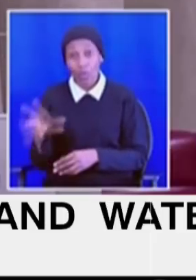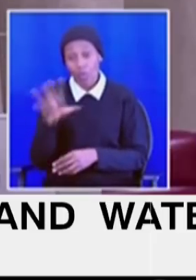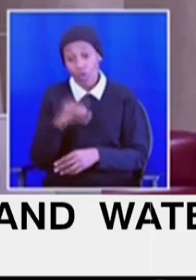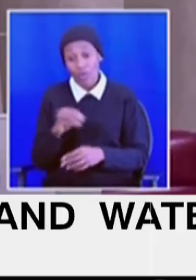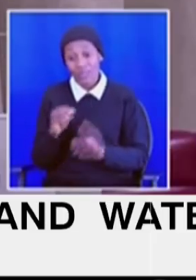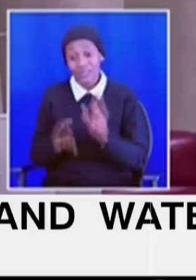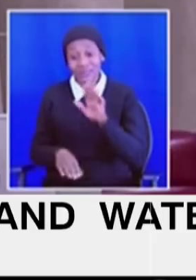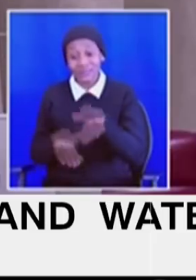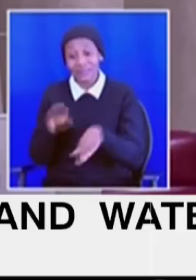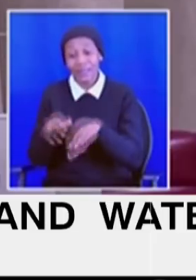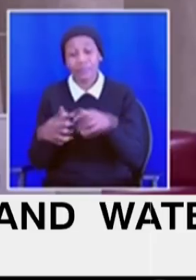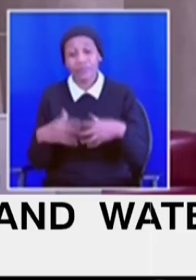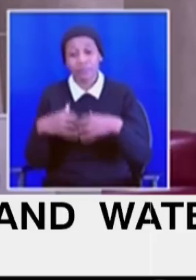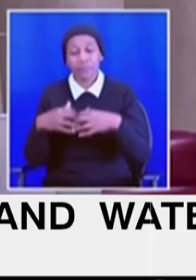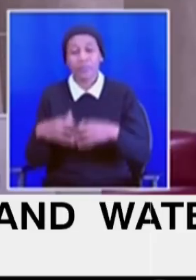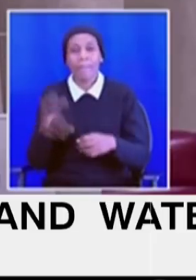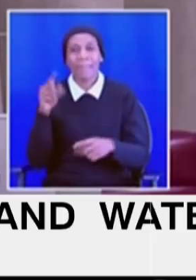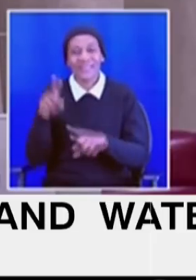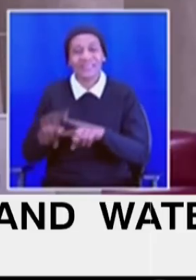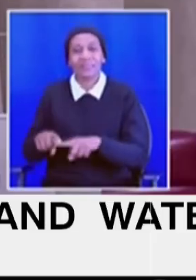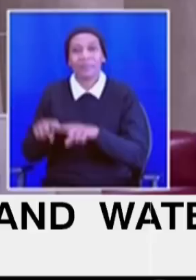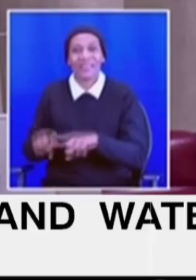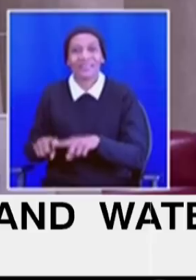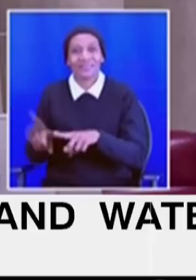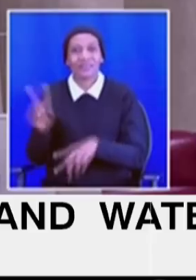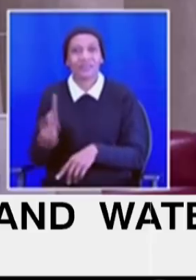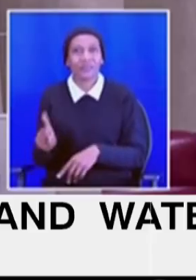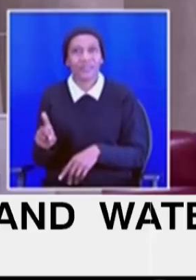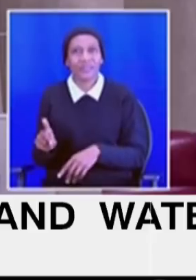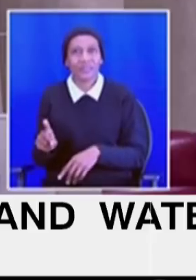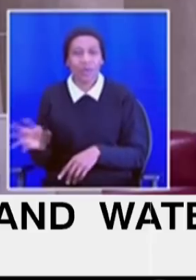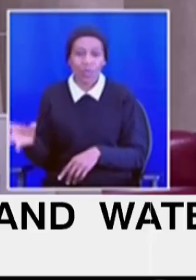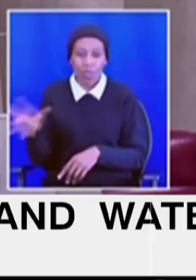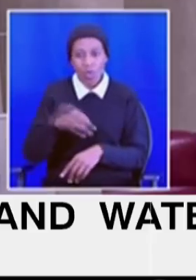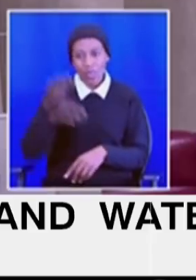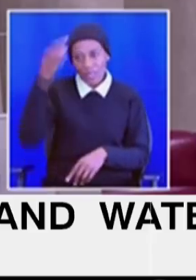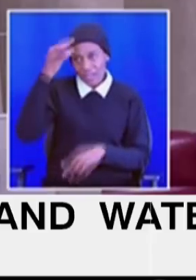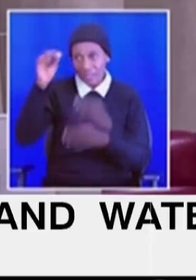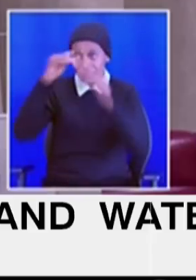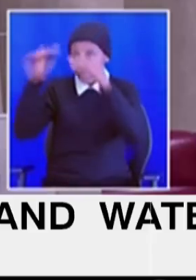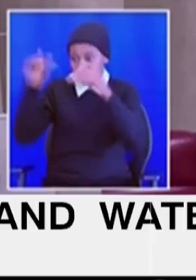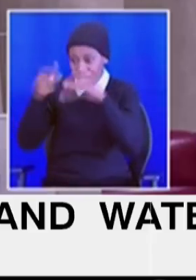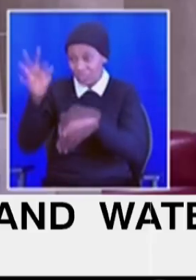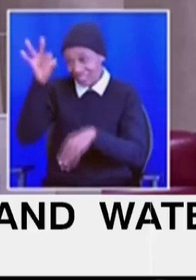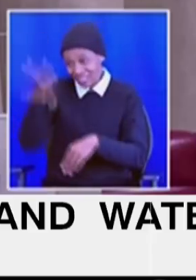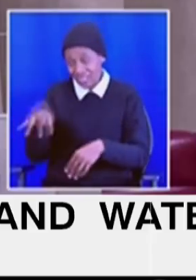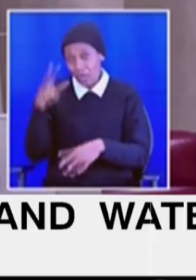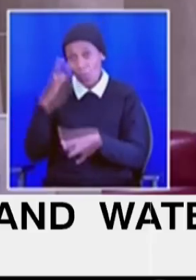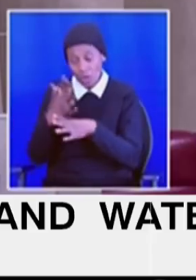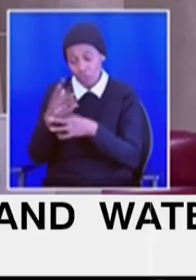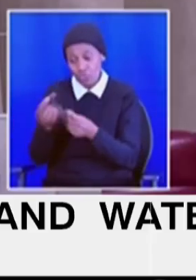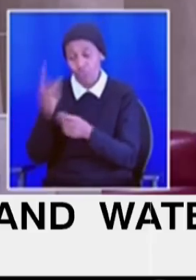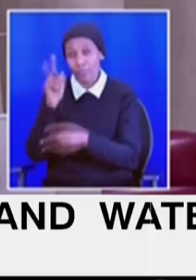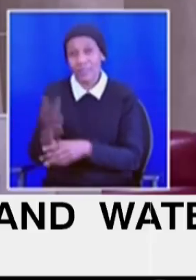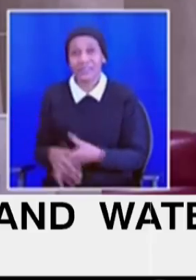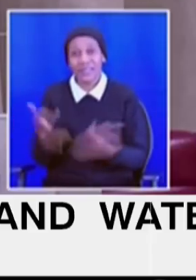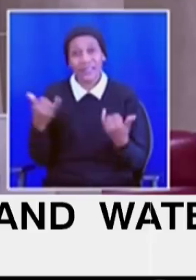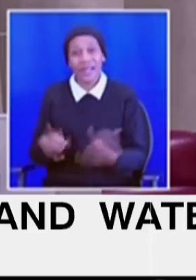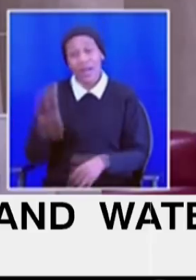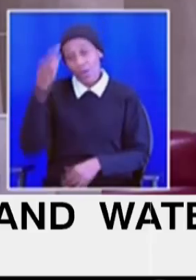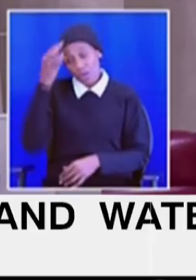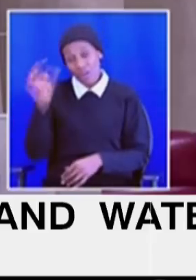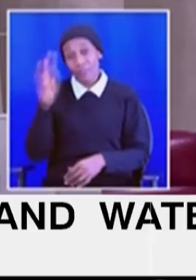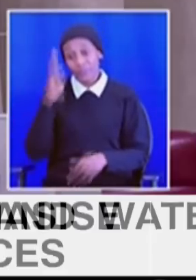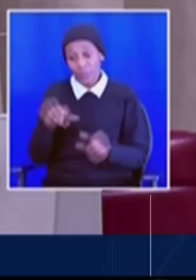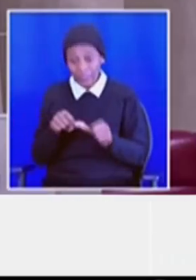is dependent on coordination across all spheres of government. This is why the government will continue working